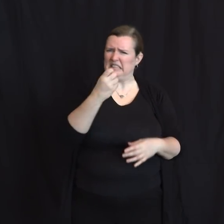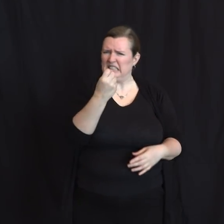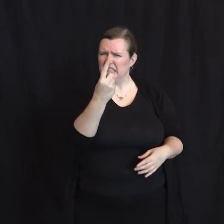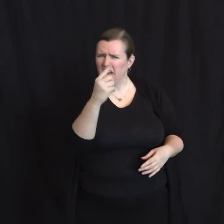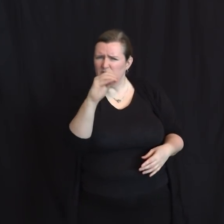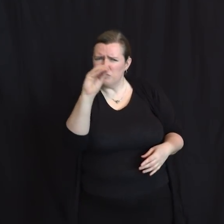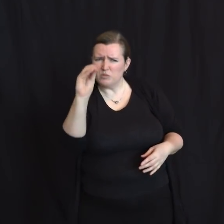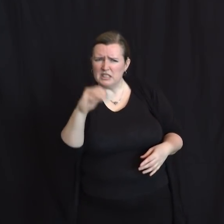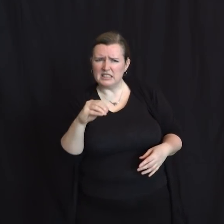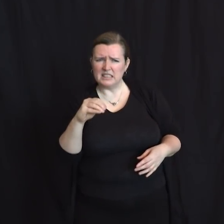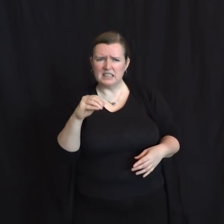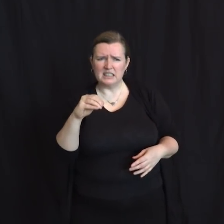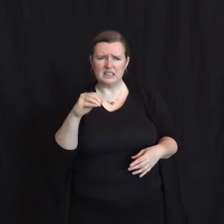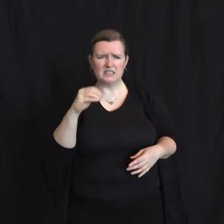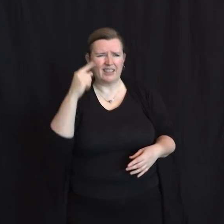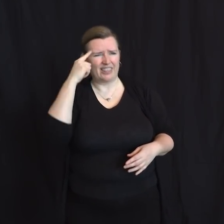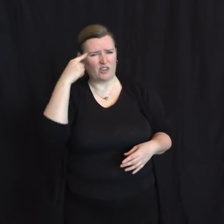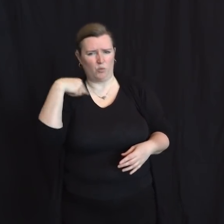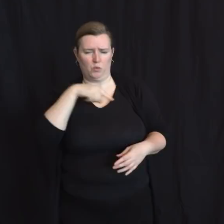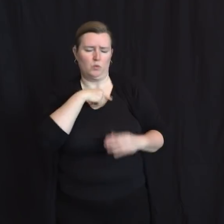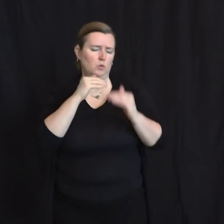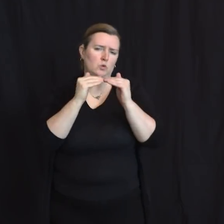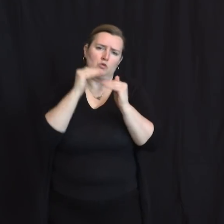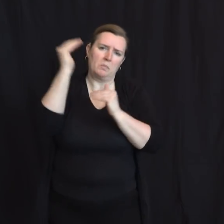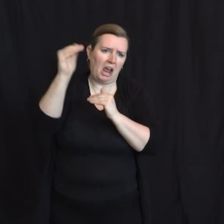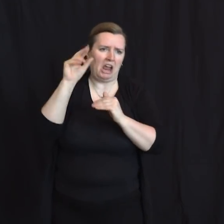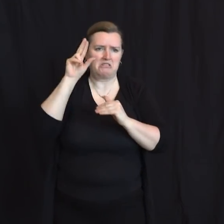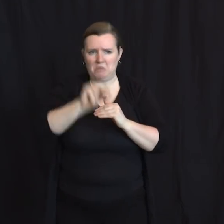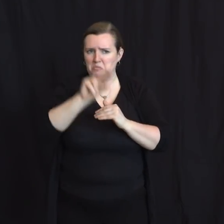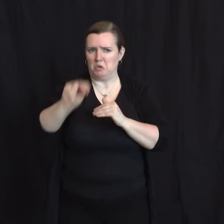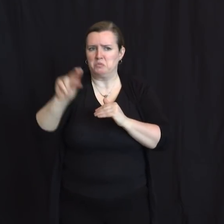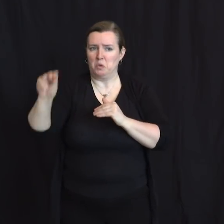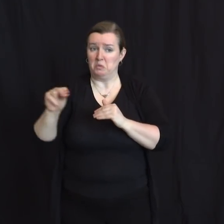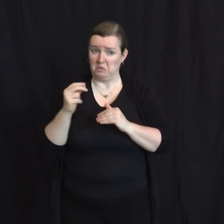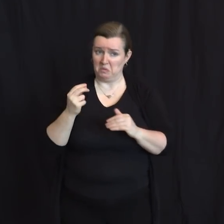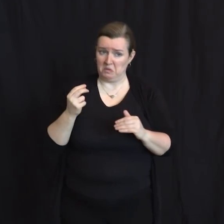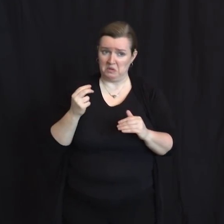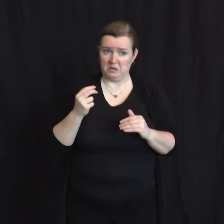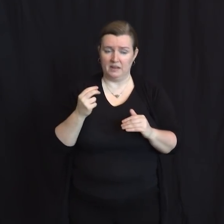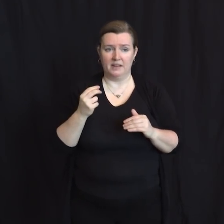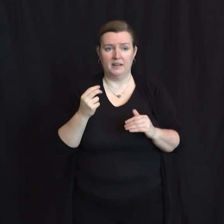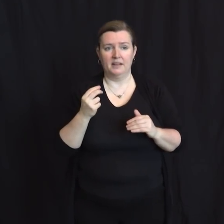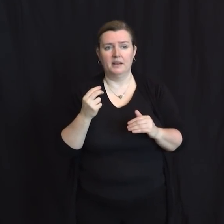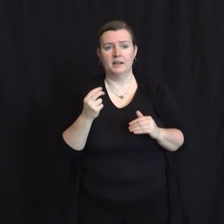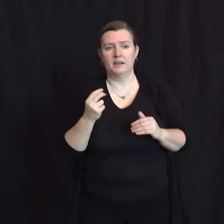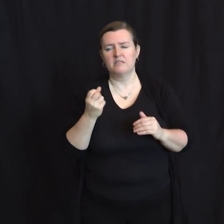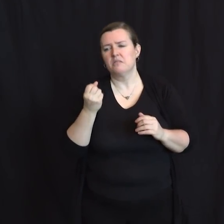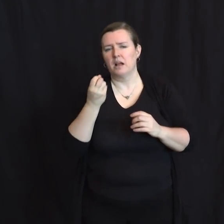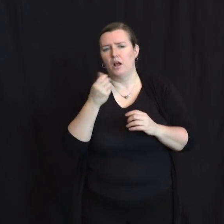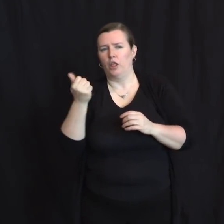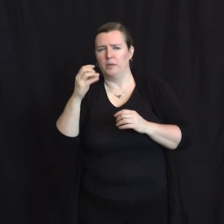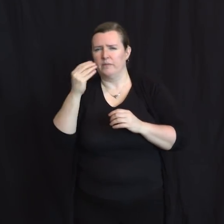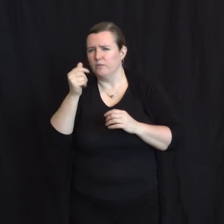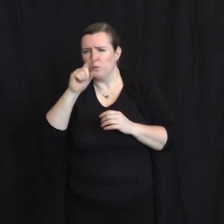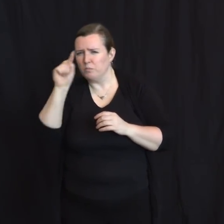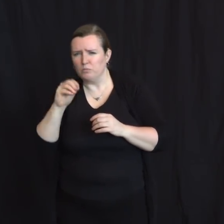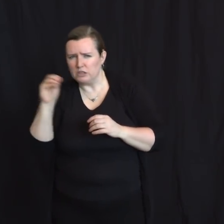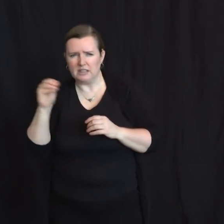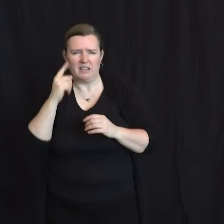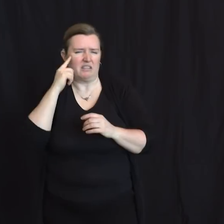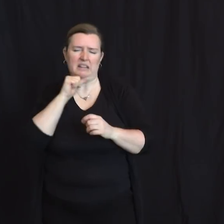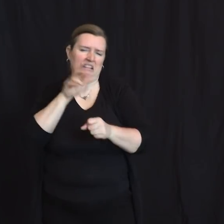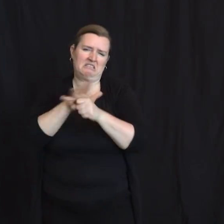too far, 23%, more than double, think we've not gone far enough. So I would just say to folks out there, you're doing